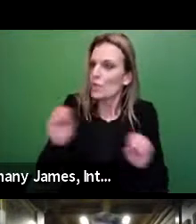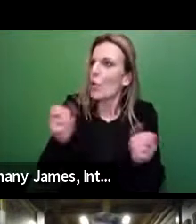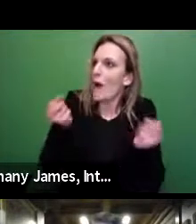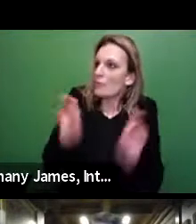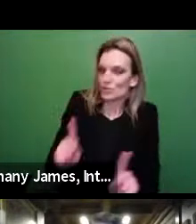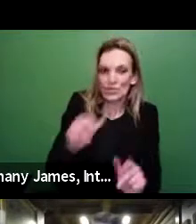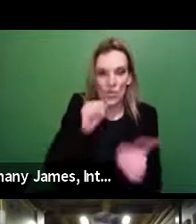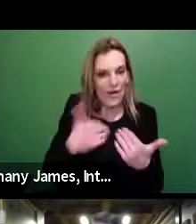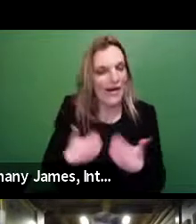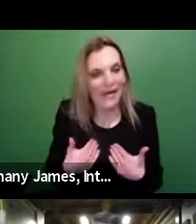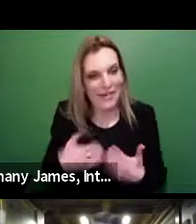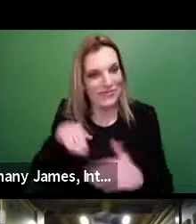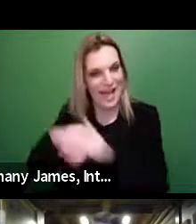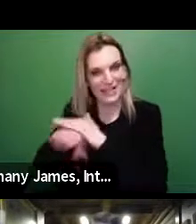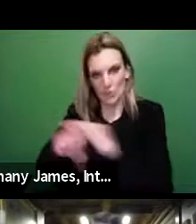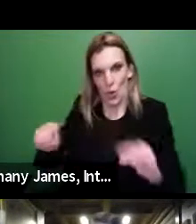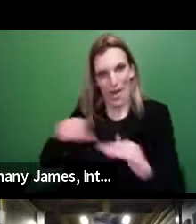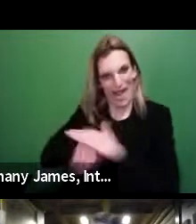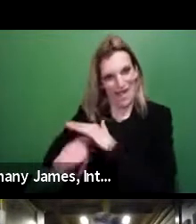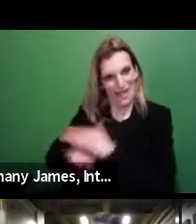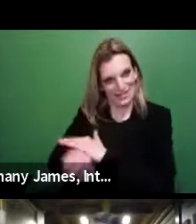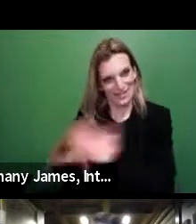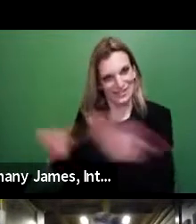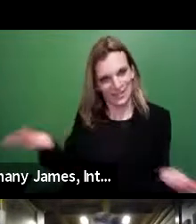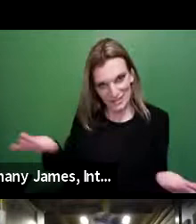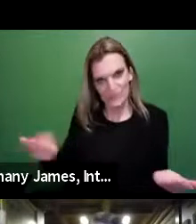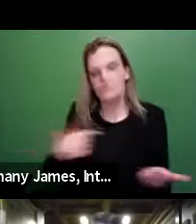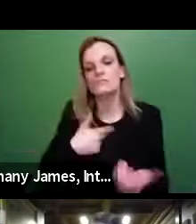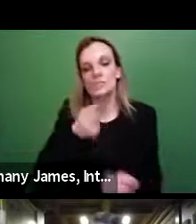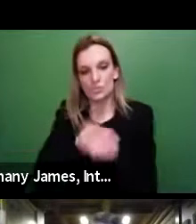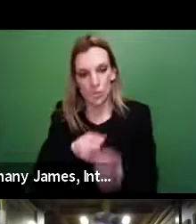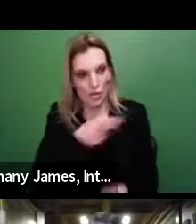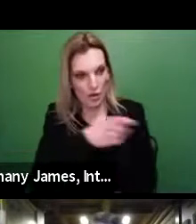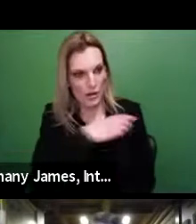the jobs that need to be done. So I support Commissioner Combs